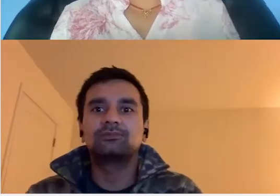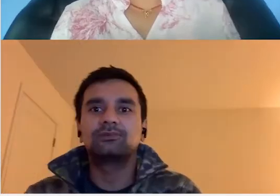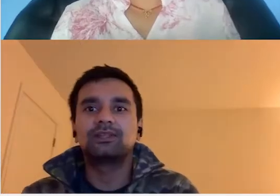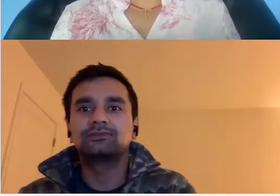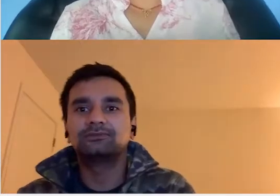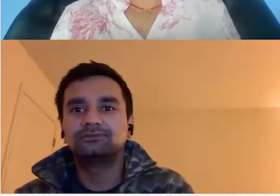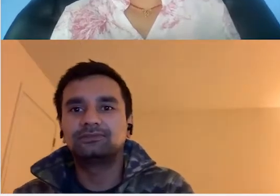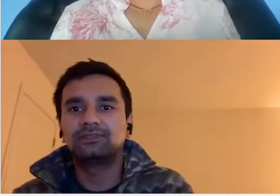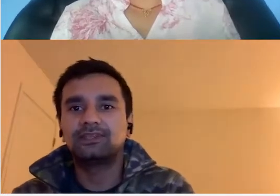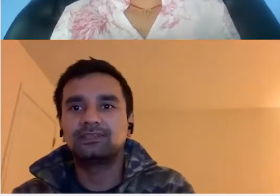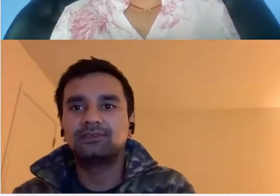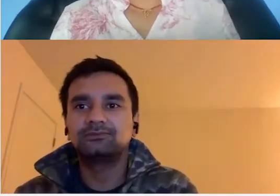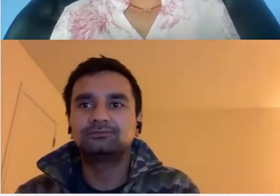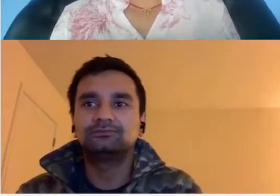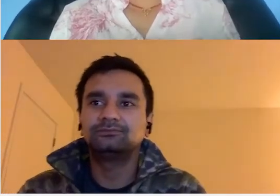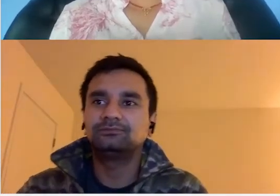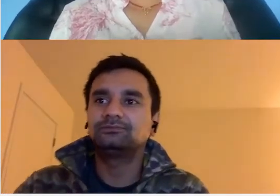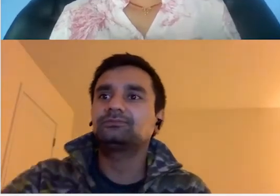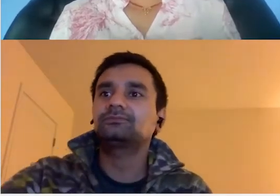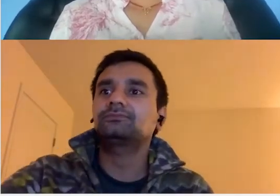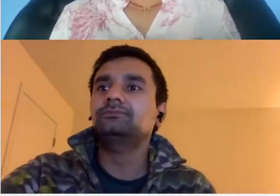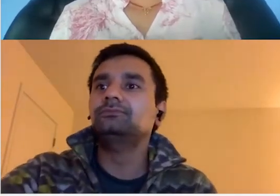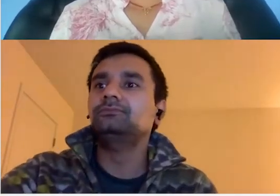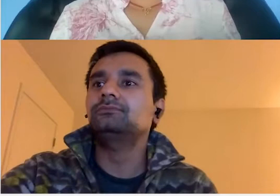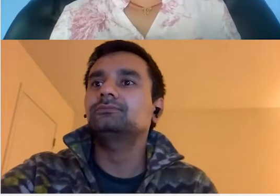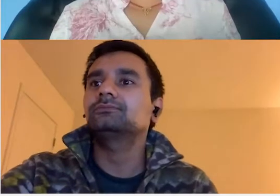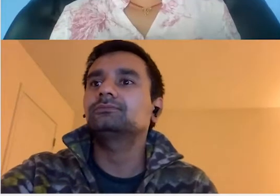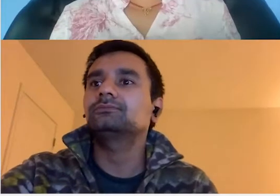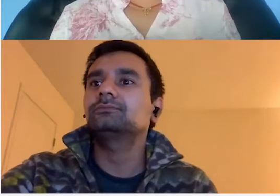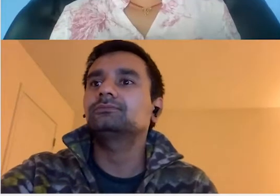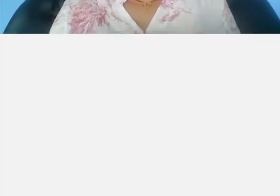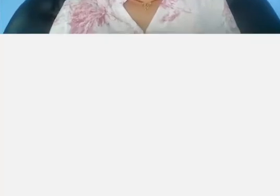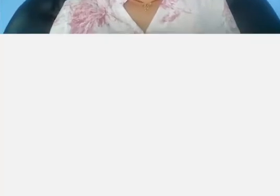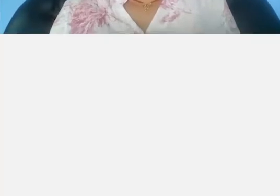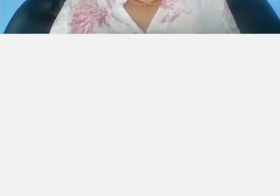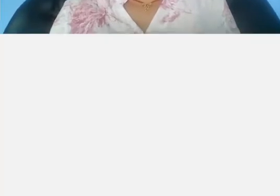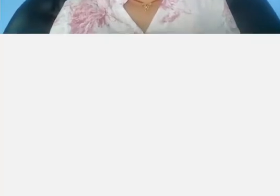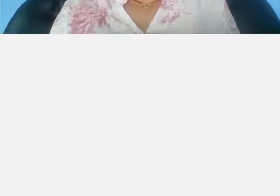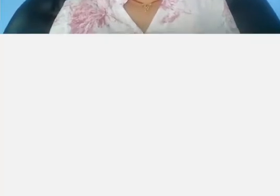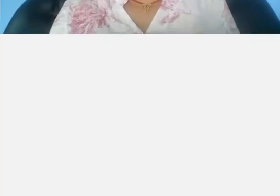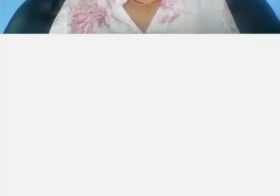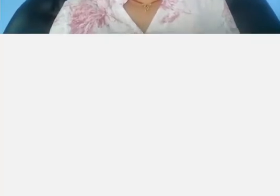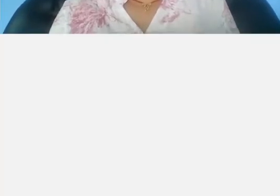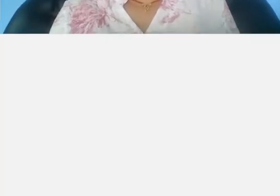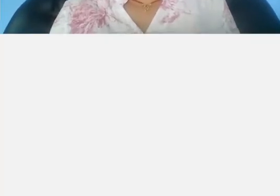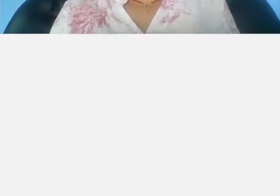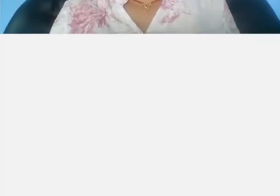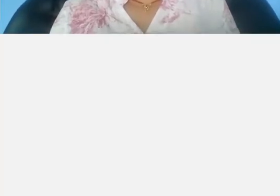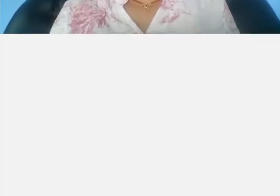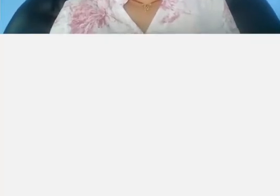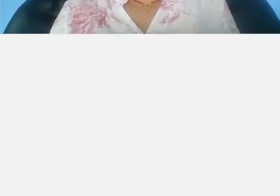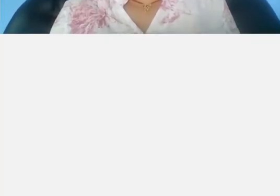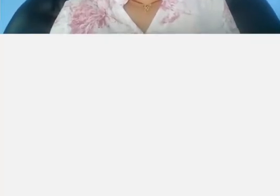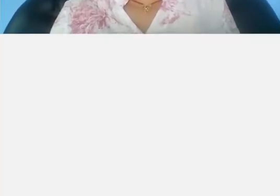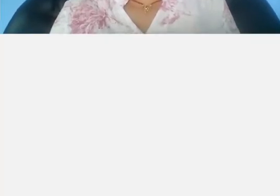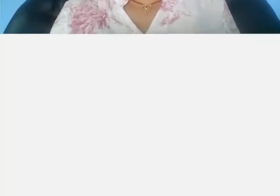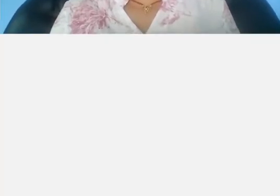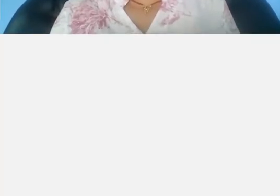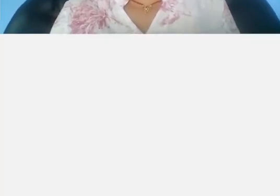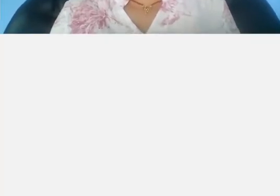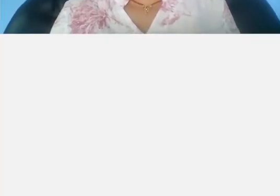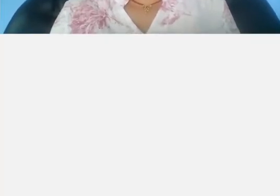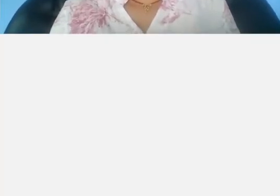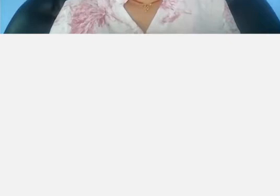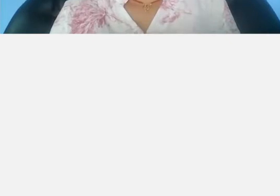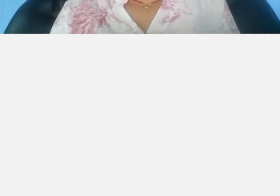based in Kathmandu. Over to Taji to take us to Bhaktapur now. Thank you. Good afternoon, everyone. I would like to welcome in a virtual heritage